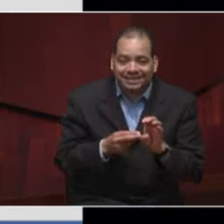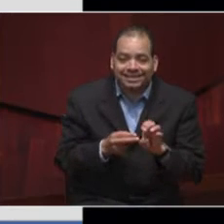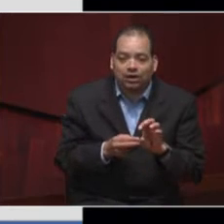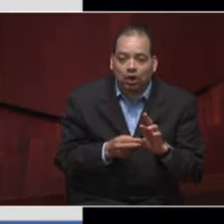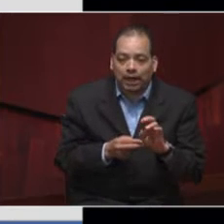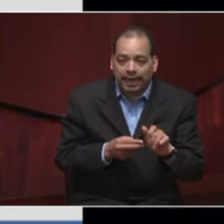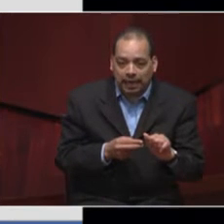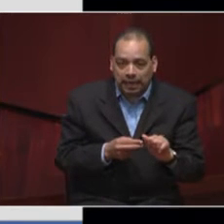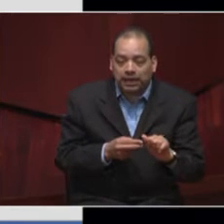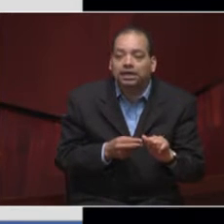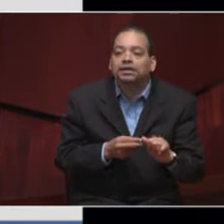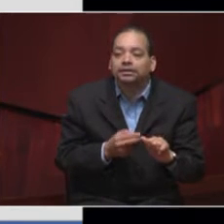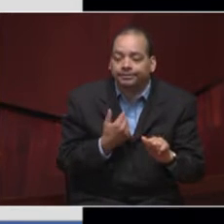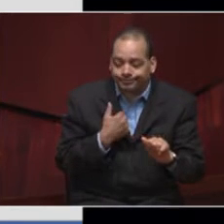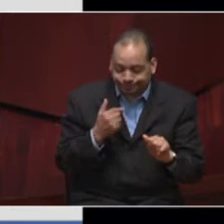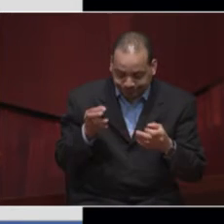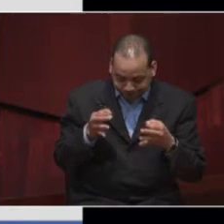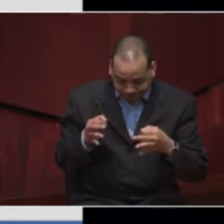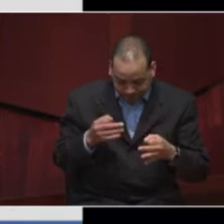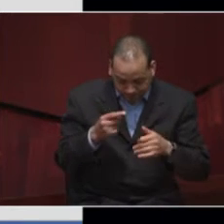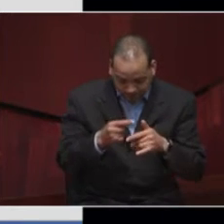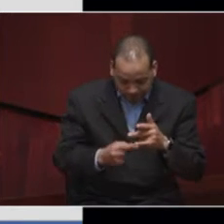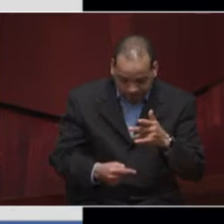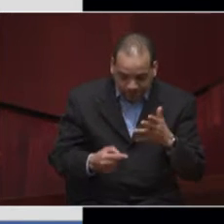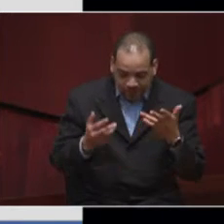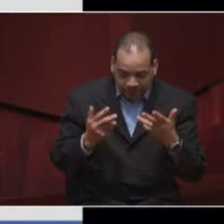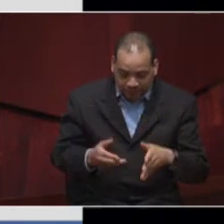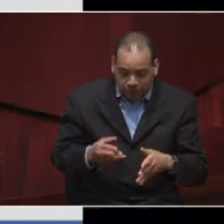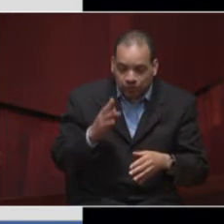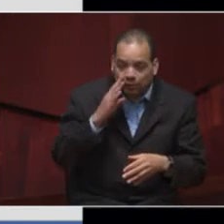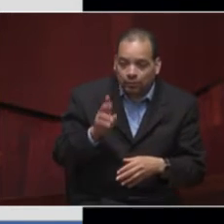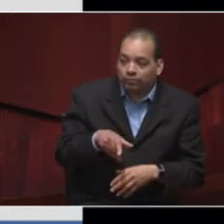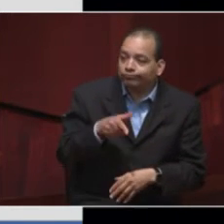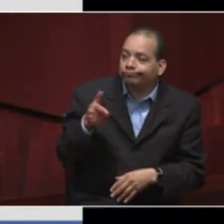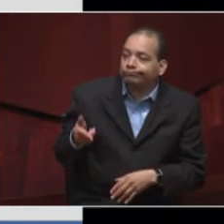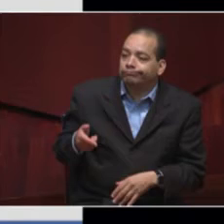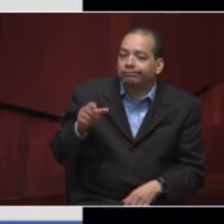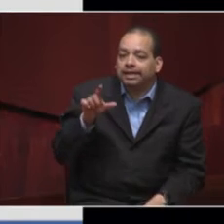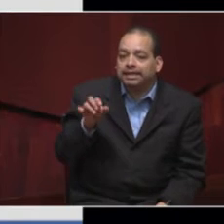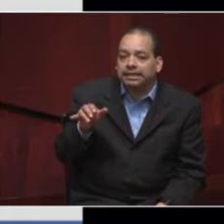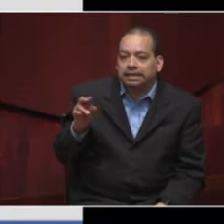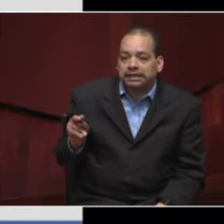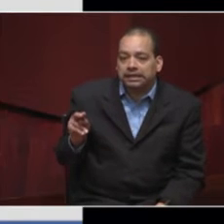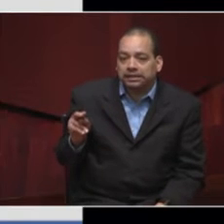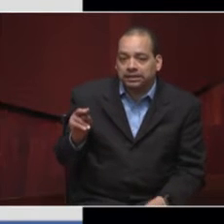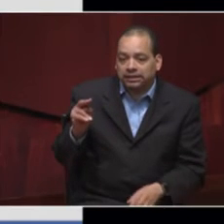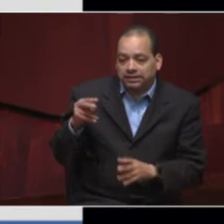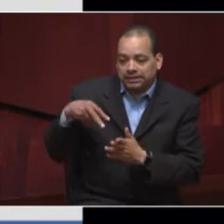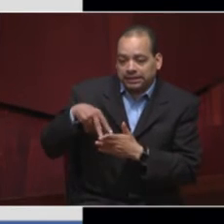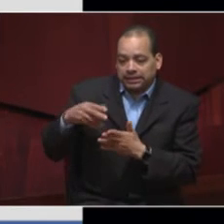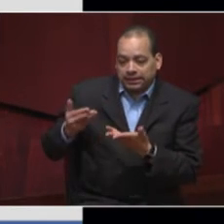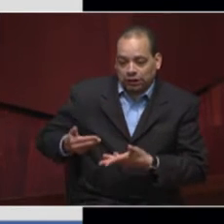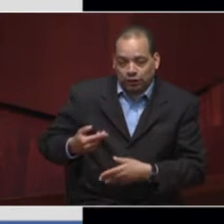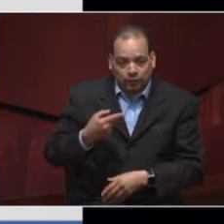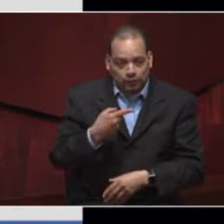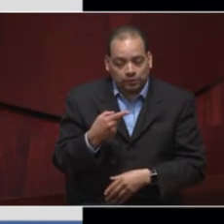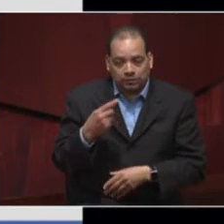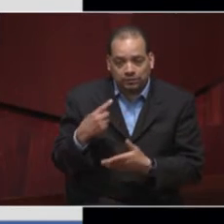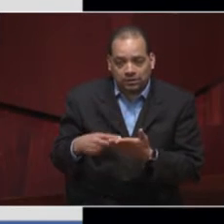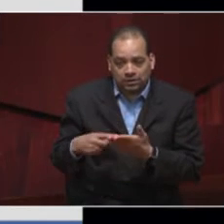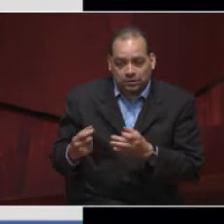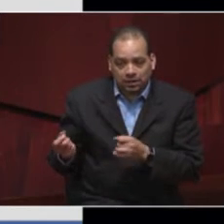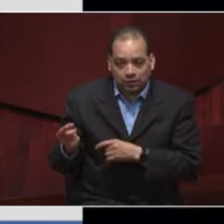I'll hand it back off to Lynn, my colleague, who will talk about the annual move. So next